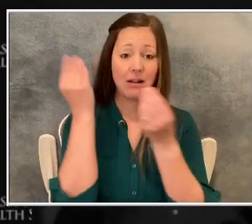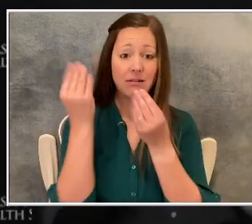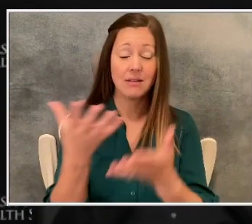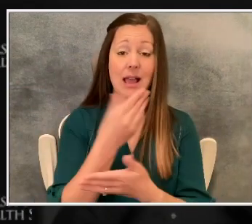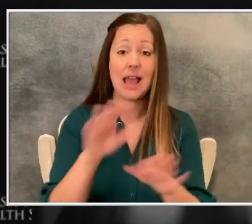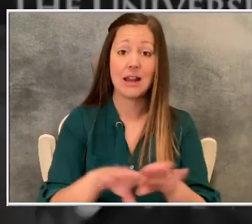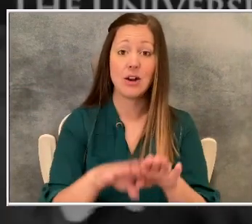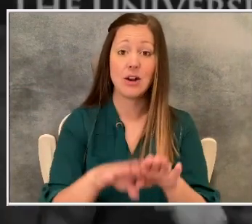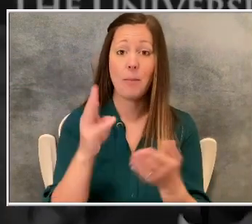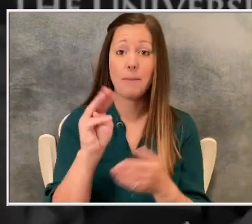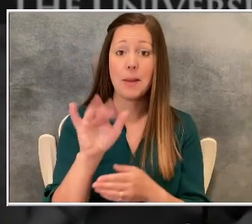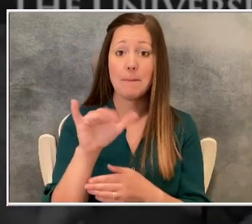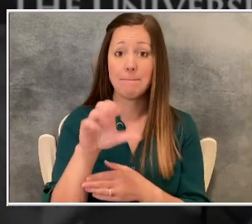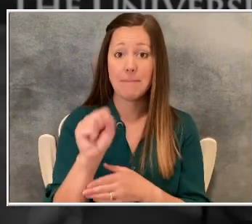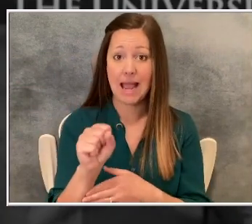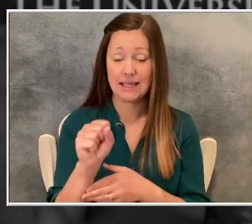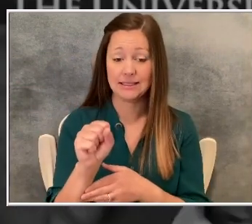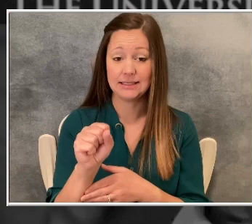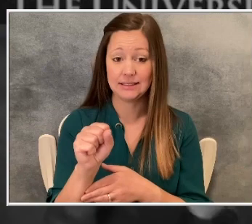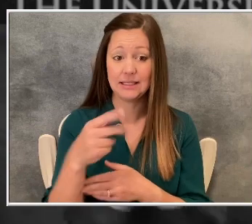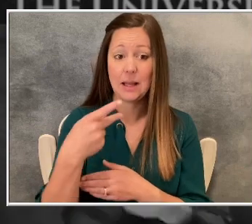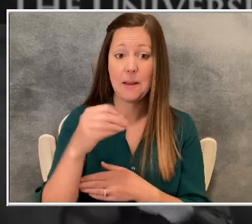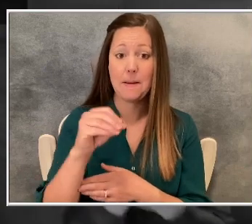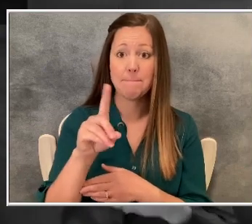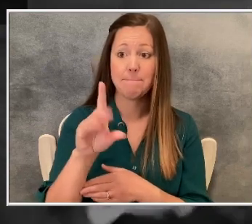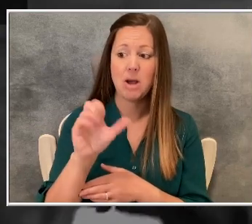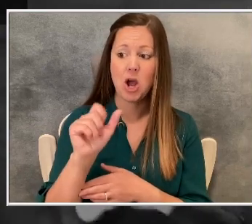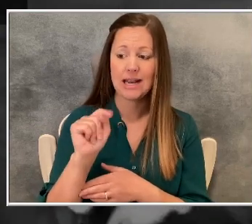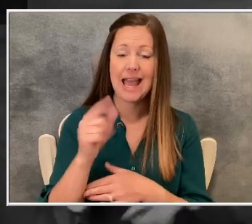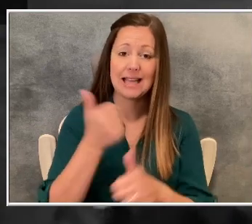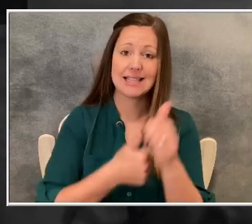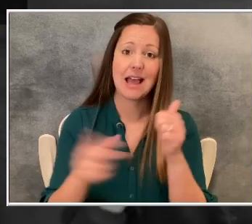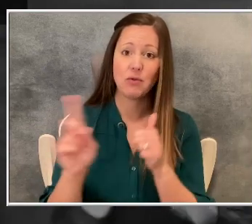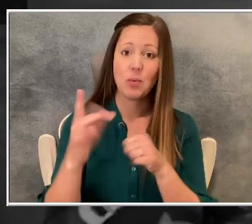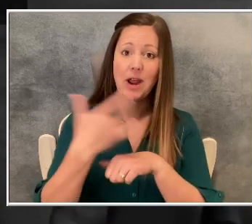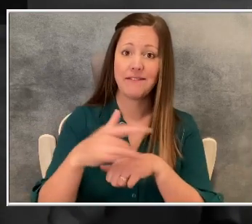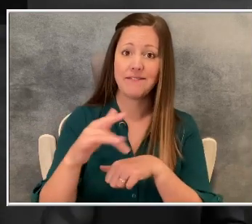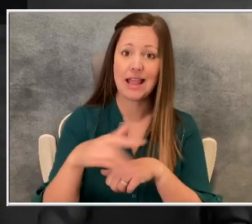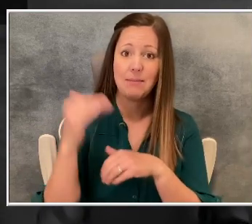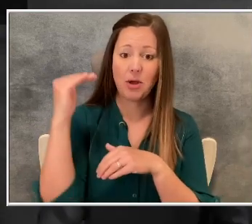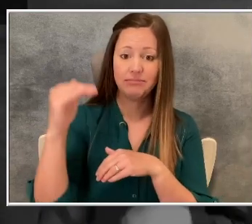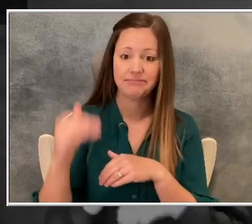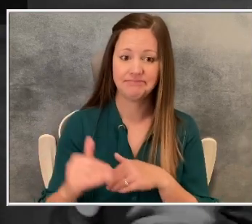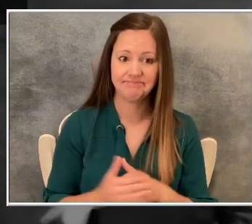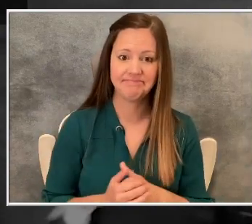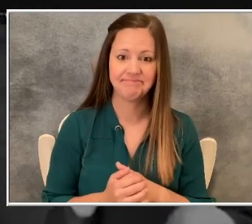with Dr. Stites podcasts. Now, everywhere podcasts are available.